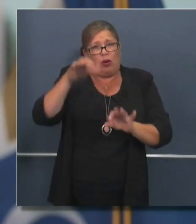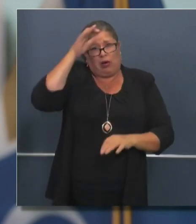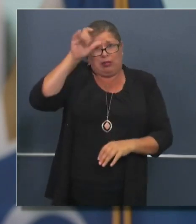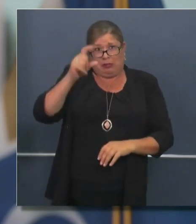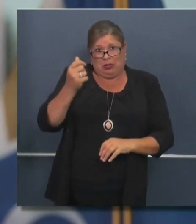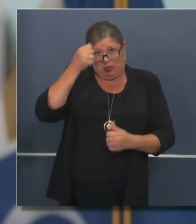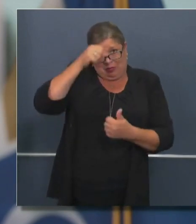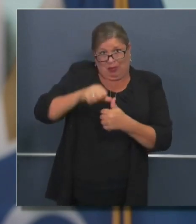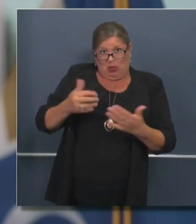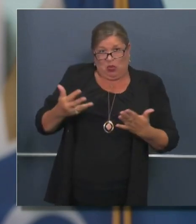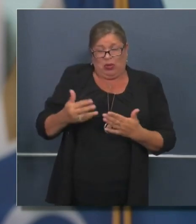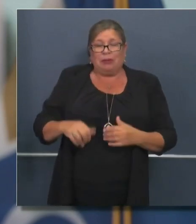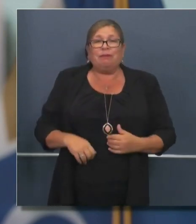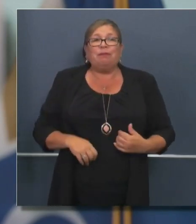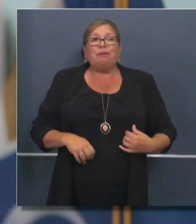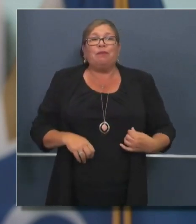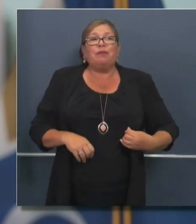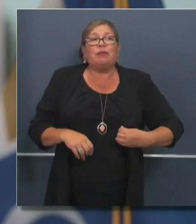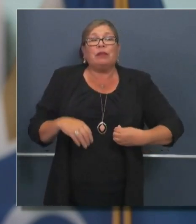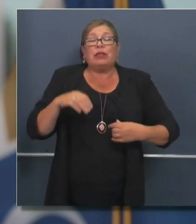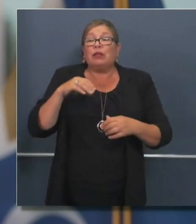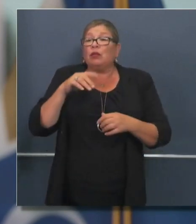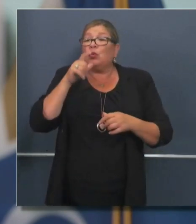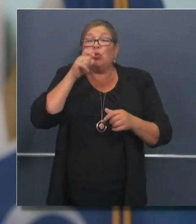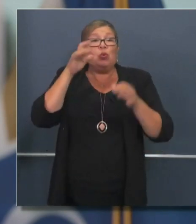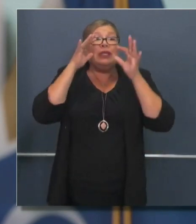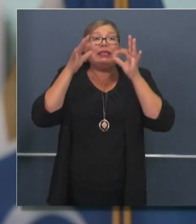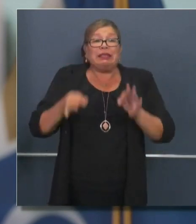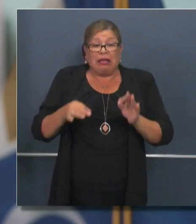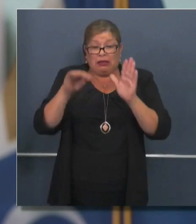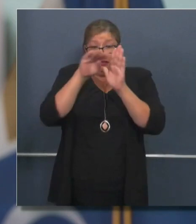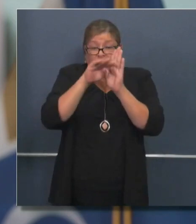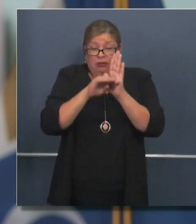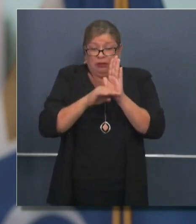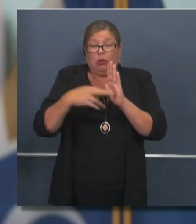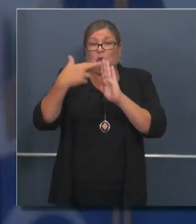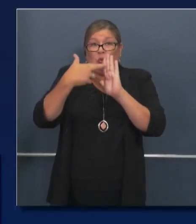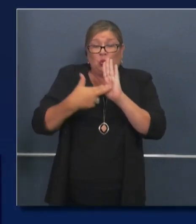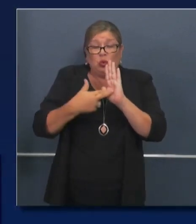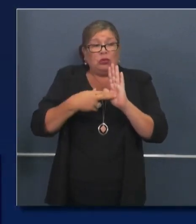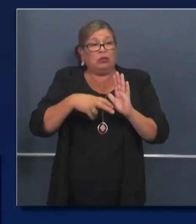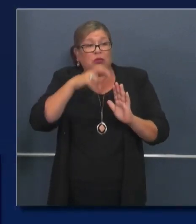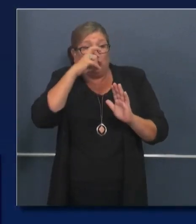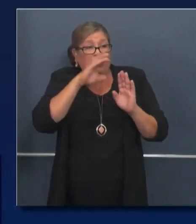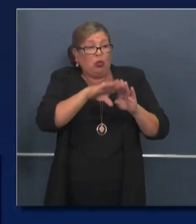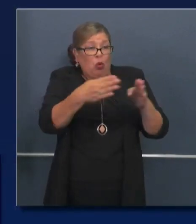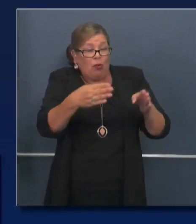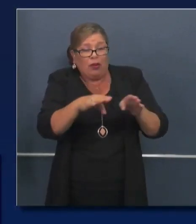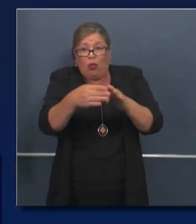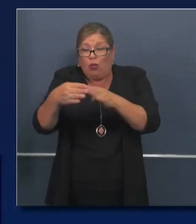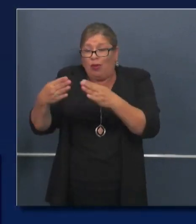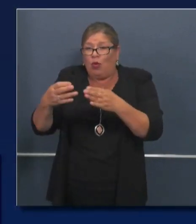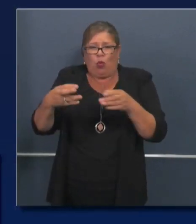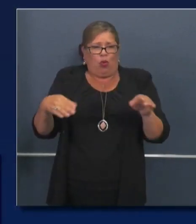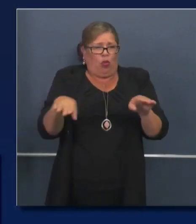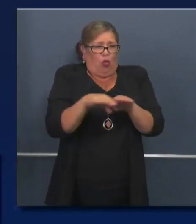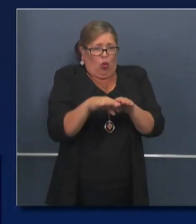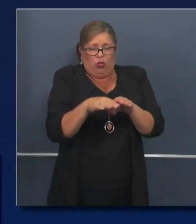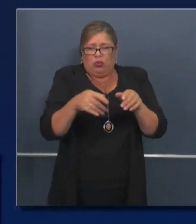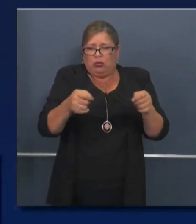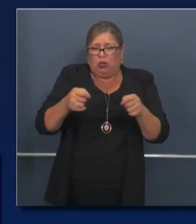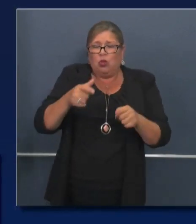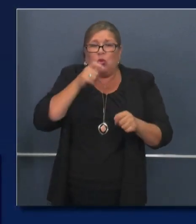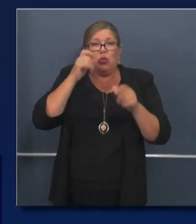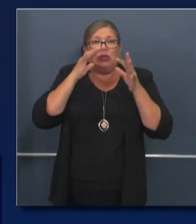a reminder that localism is determinative. At the end of the day, whatever our ideals are as a state and as a